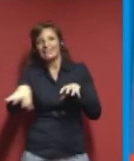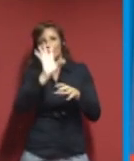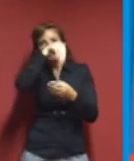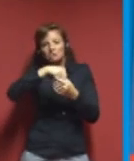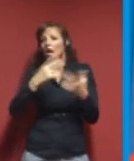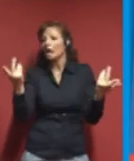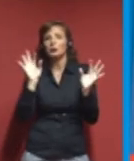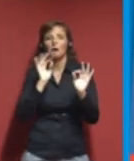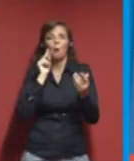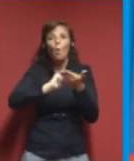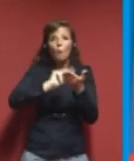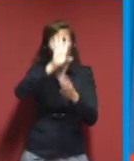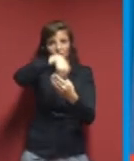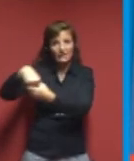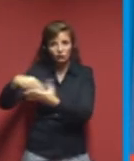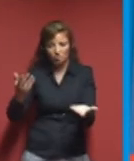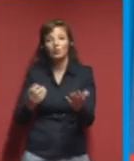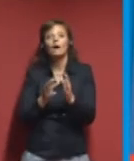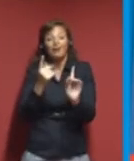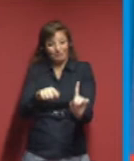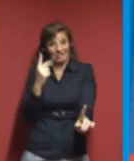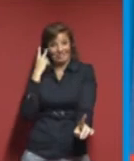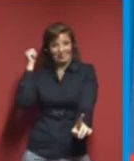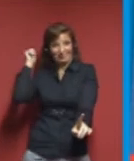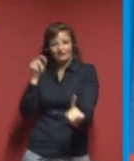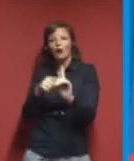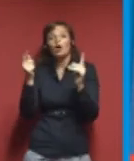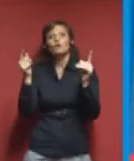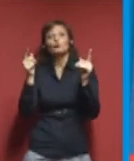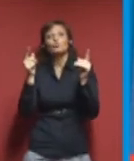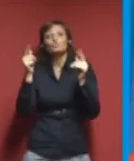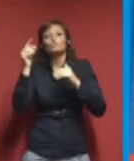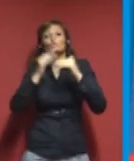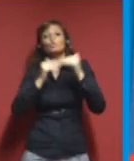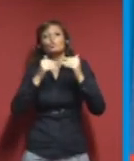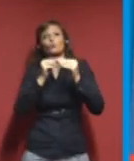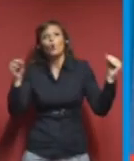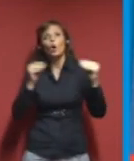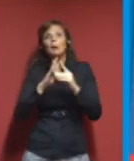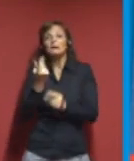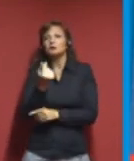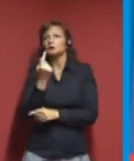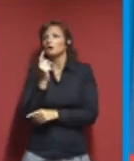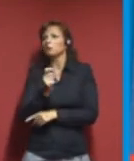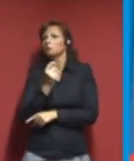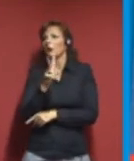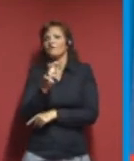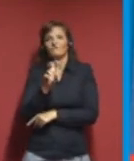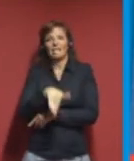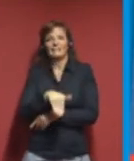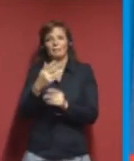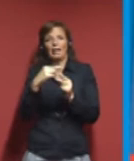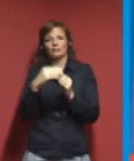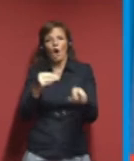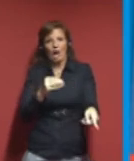cost about $20,000. They get more business than they can handle, and they started it all for an investment of very little,